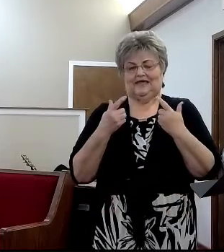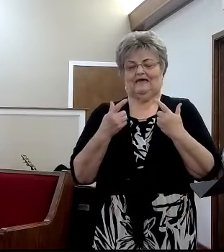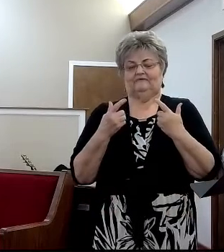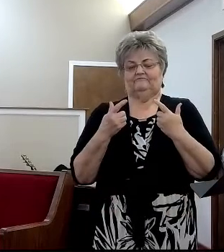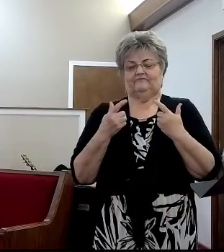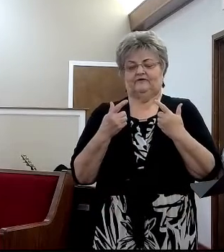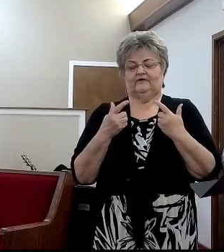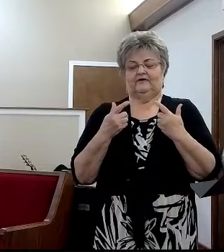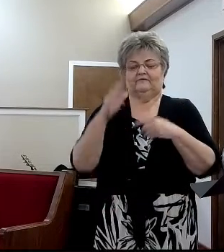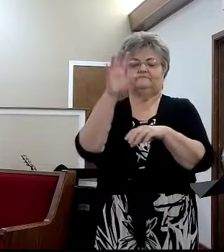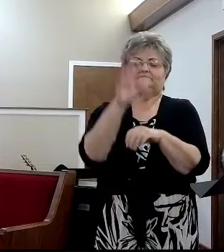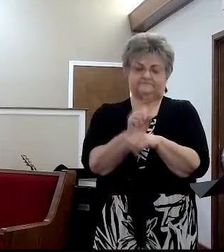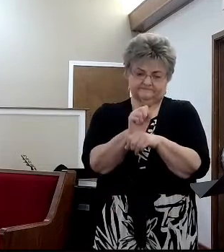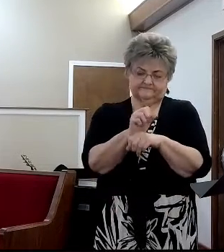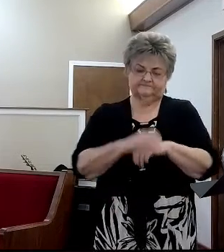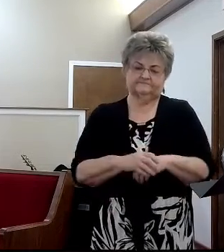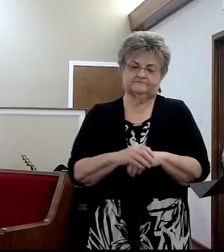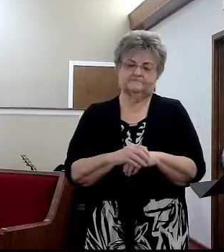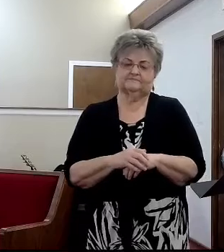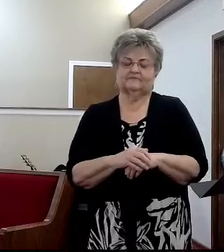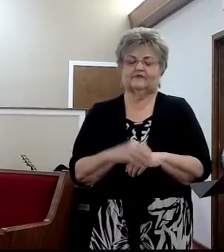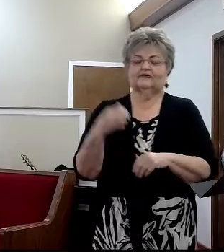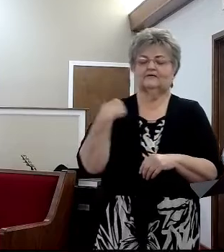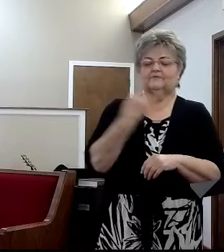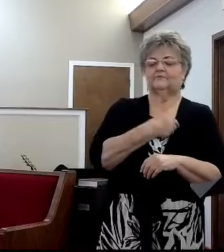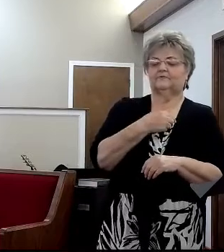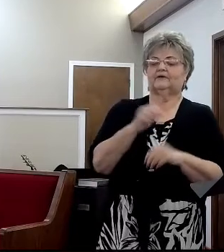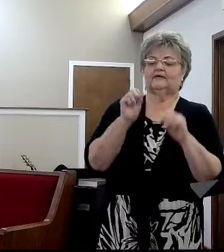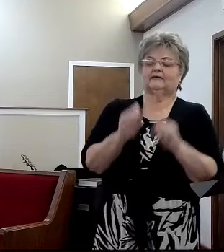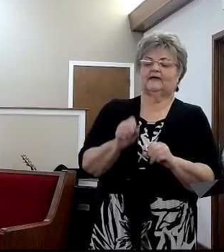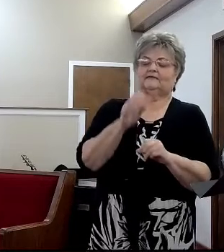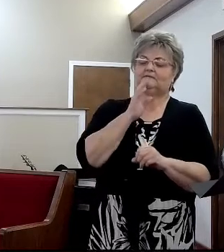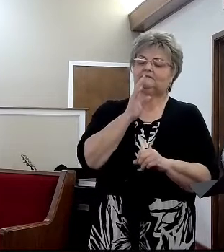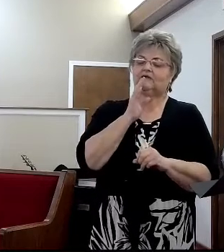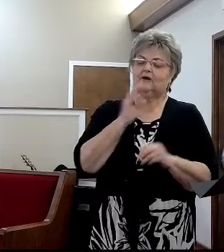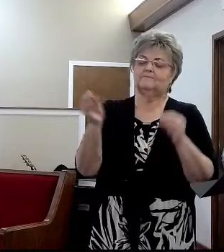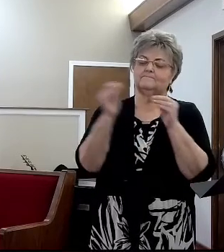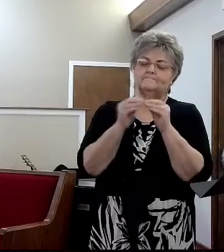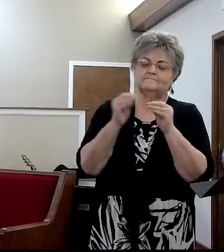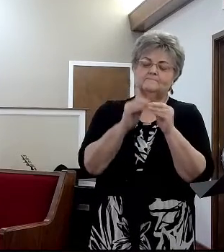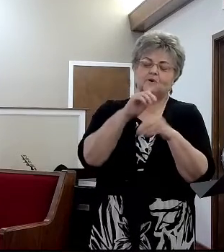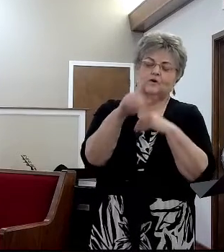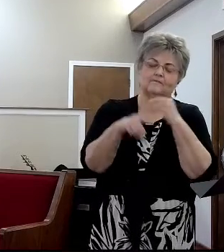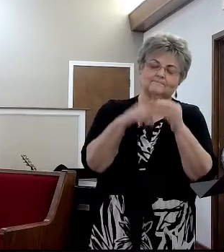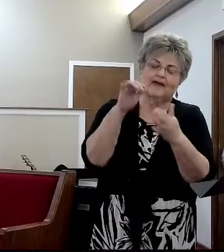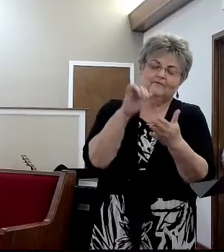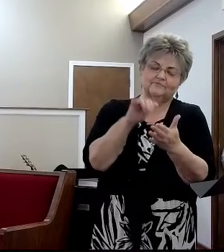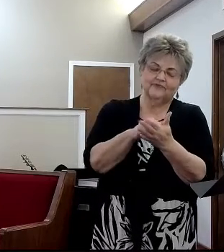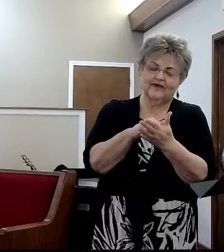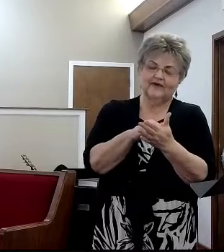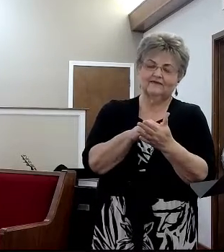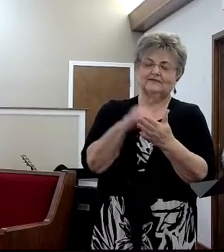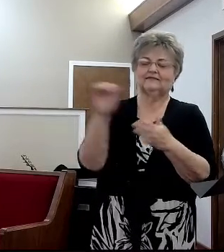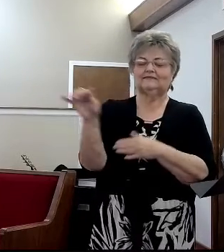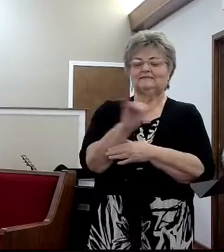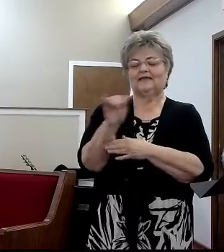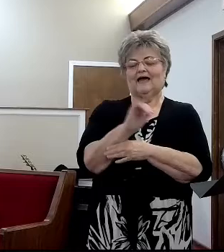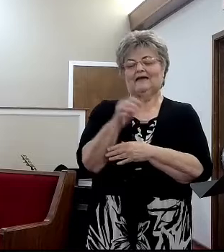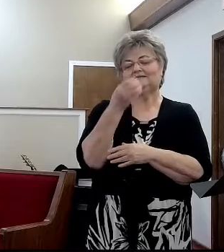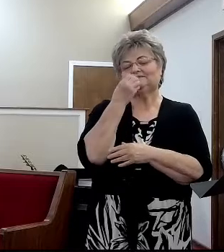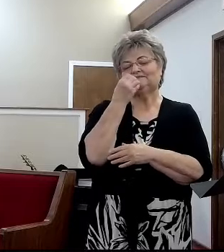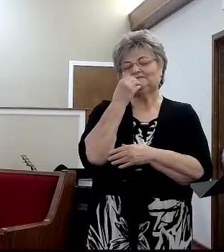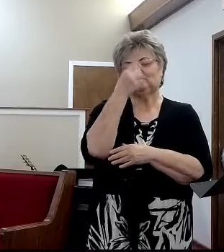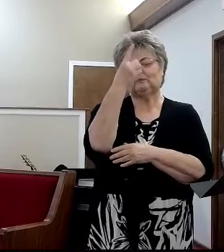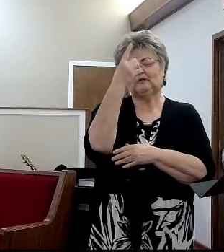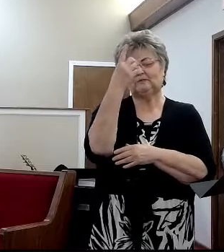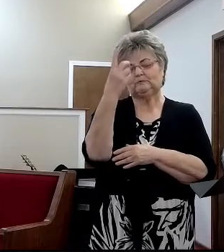more principles we could dive into about diet and gluttony, etc. I ate like 1.5 cinnamon rolls this morning. Probably not the best